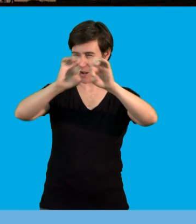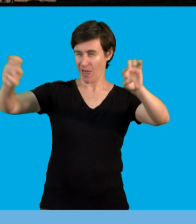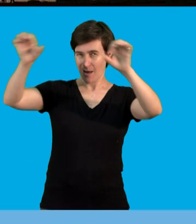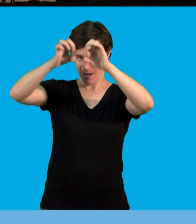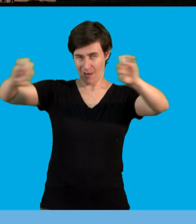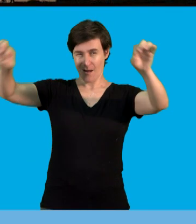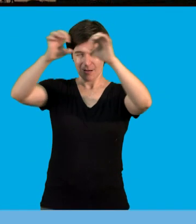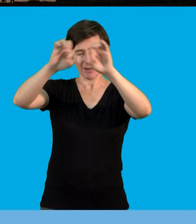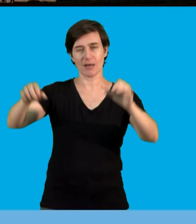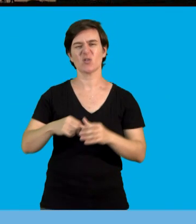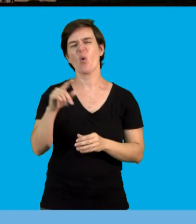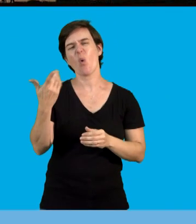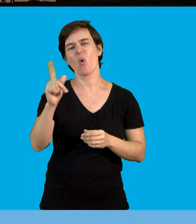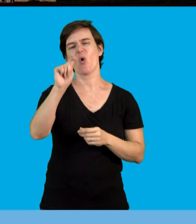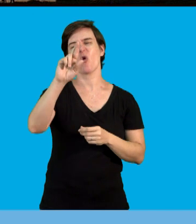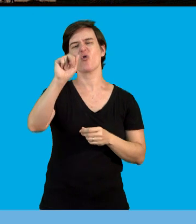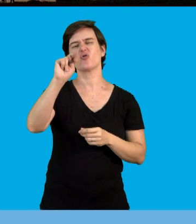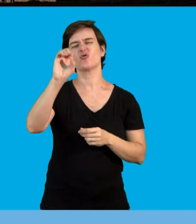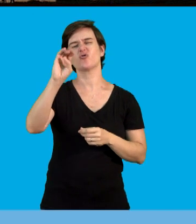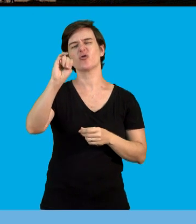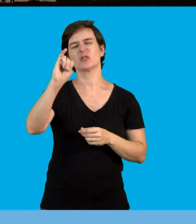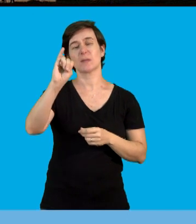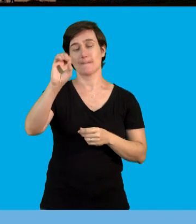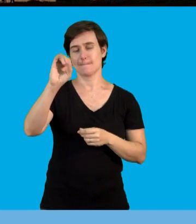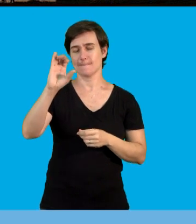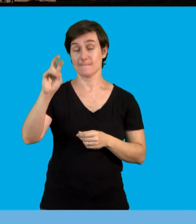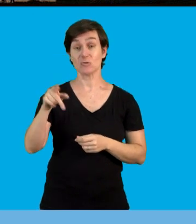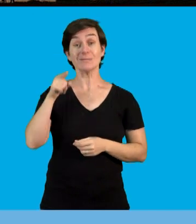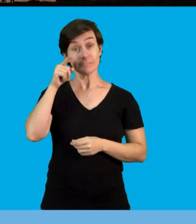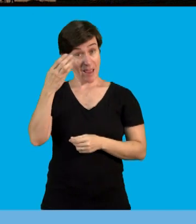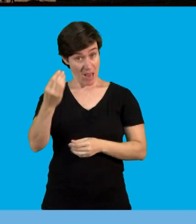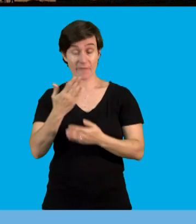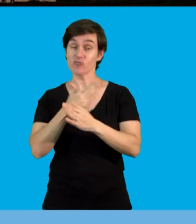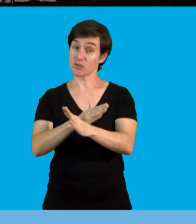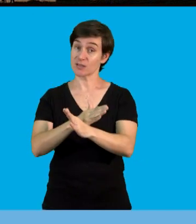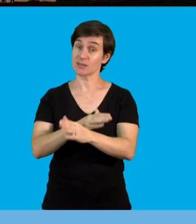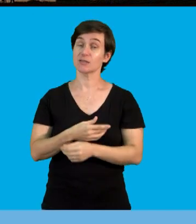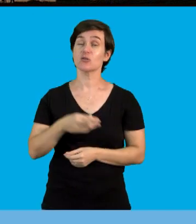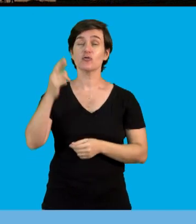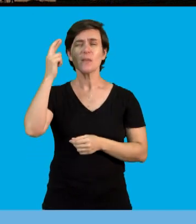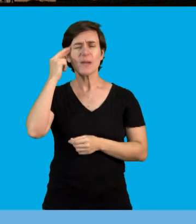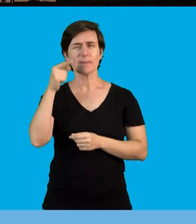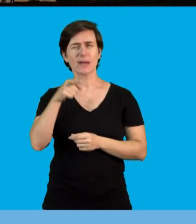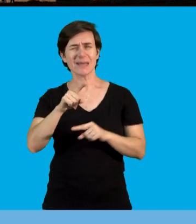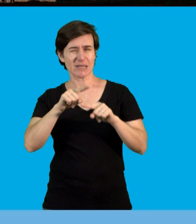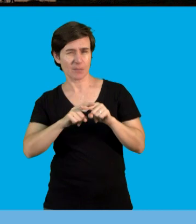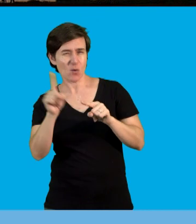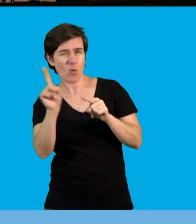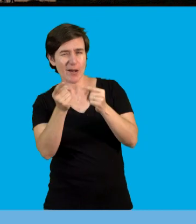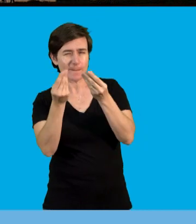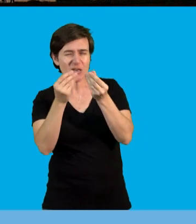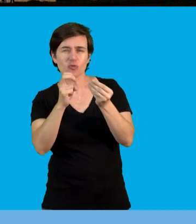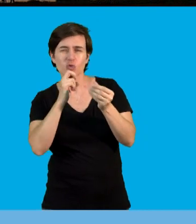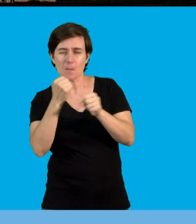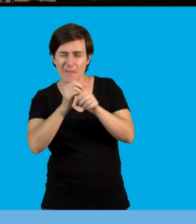lines, they have certain resistance. Remember, resistance is affected again by the type of the material,